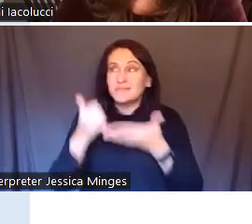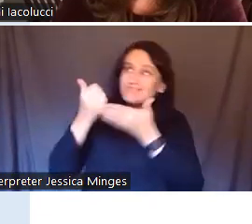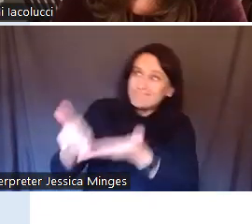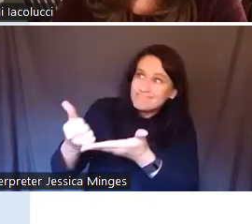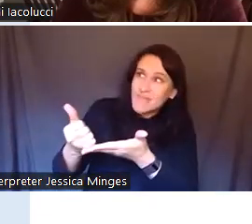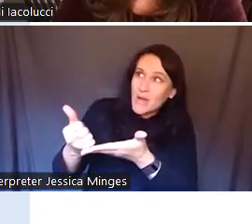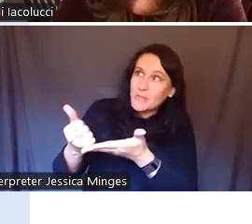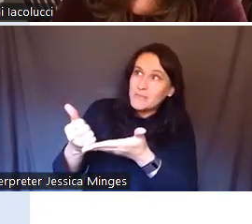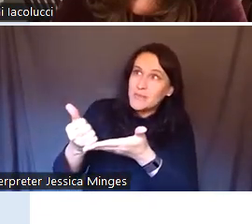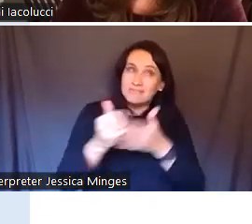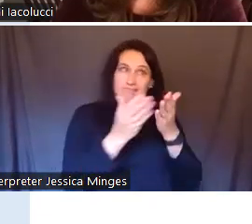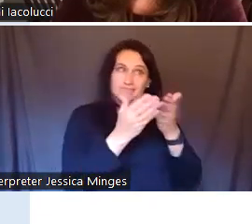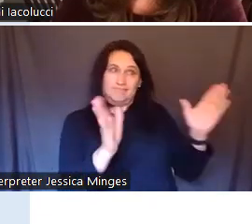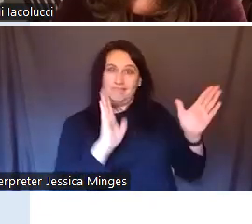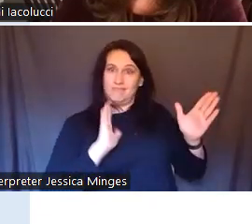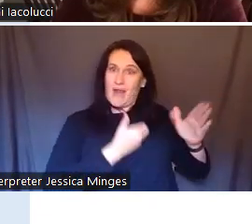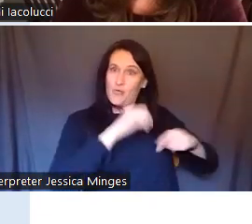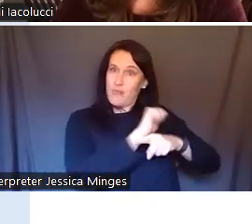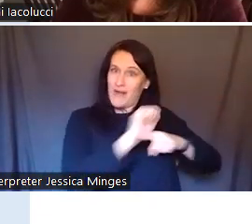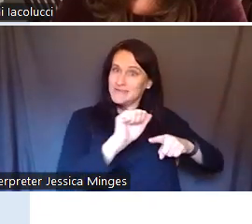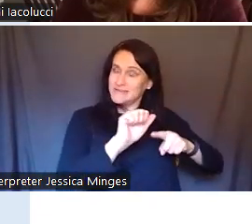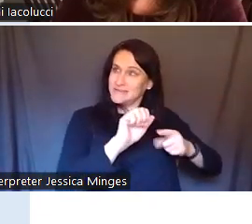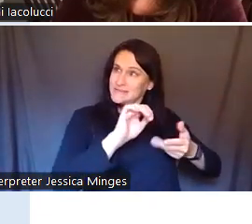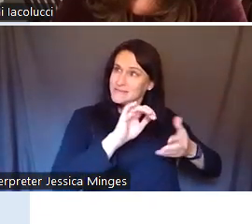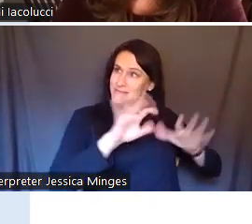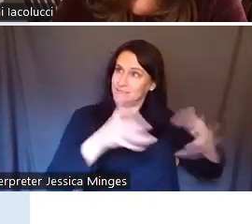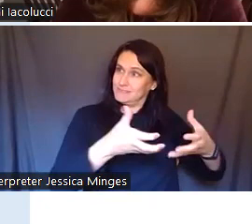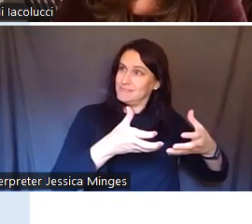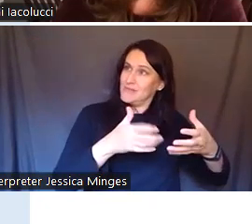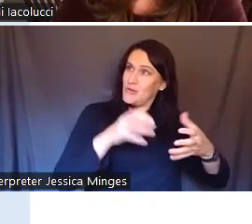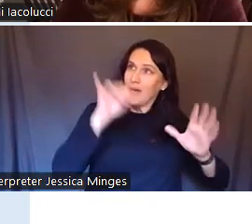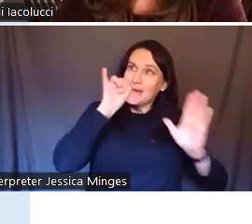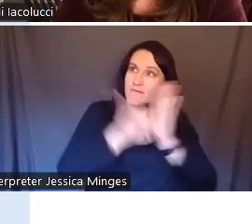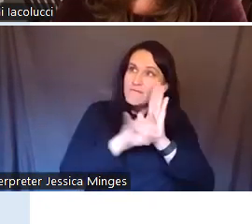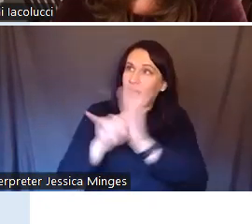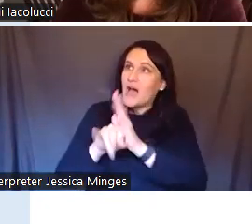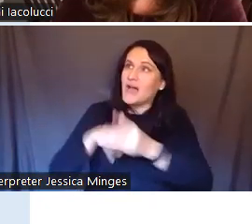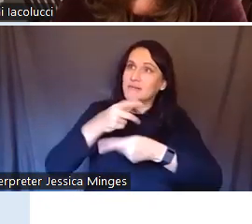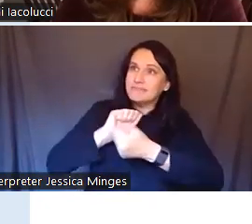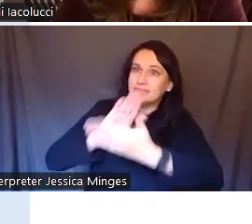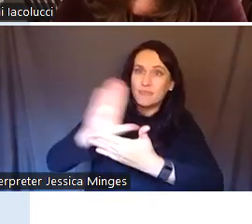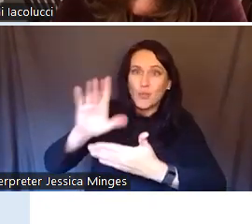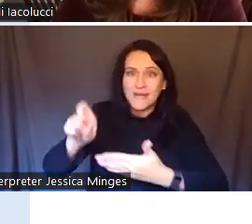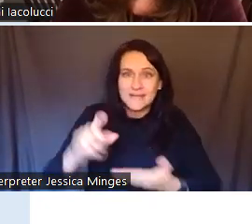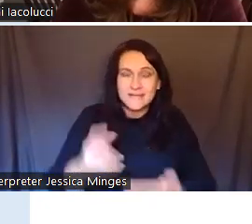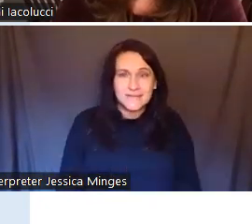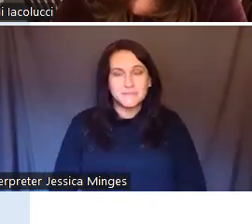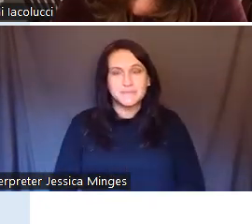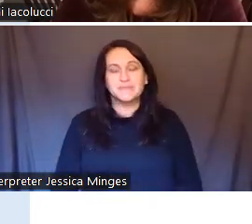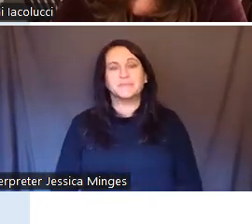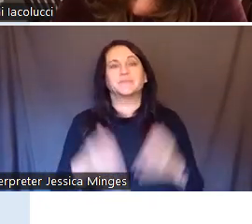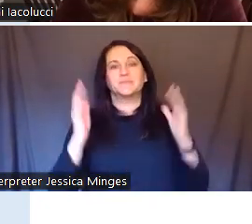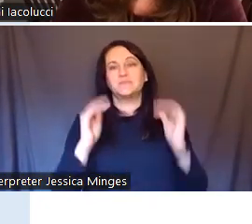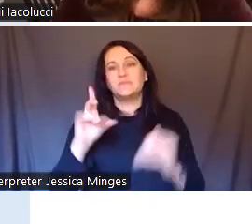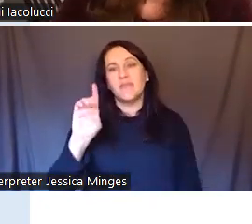practice identify and provide for the needs of the patients with hearing loss. The DEC has